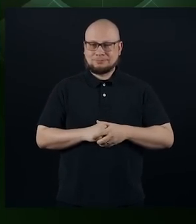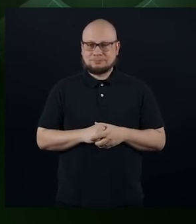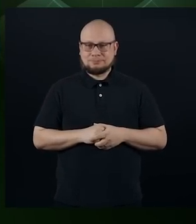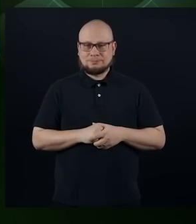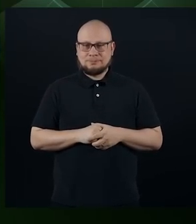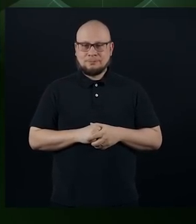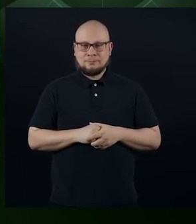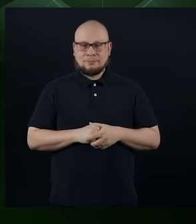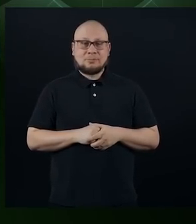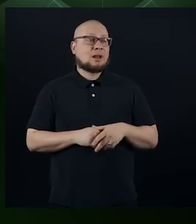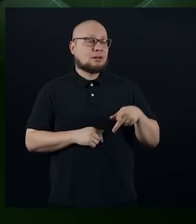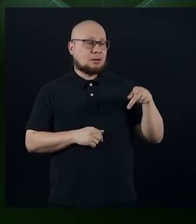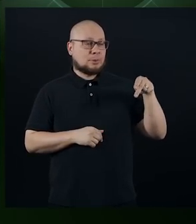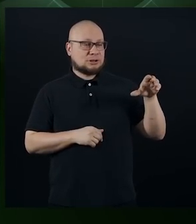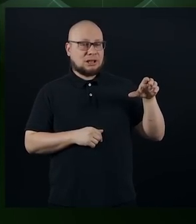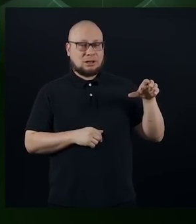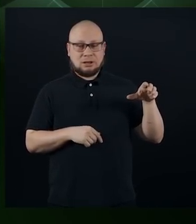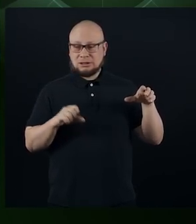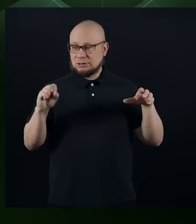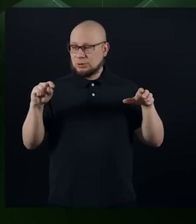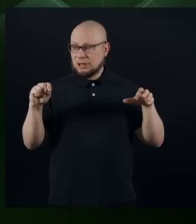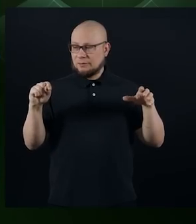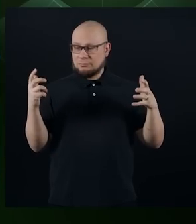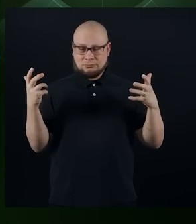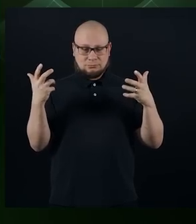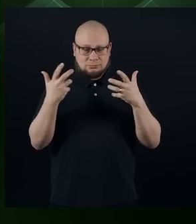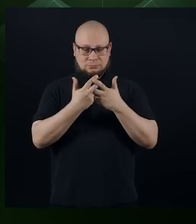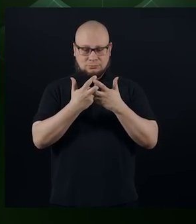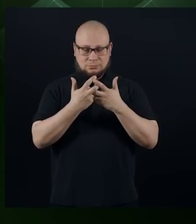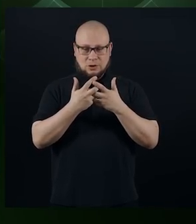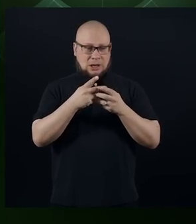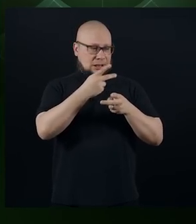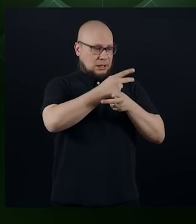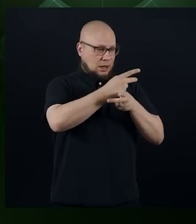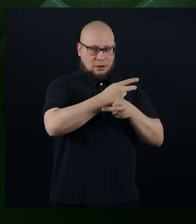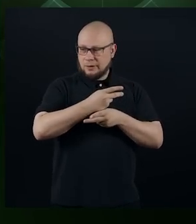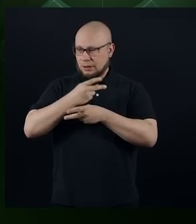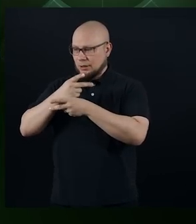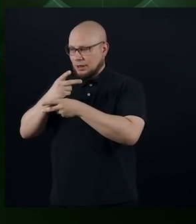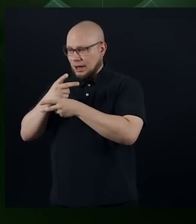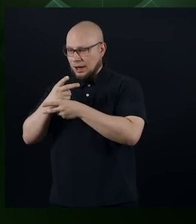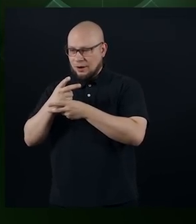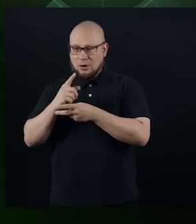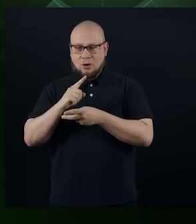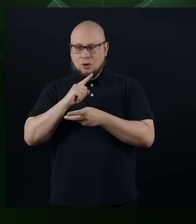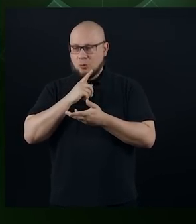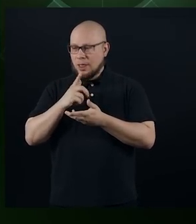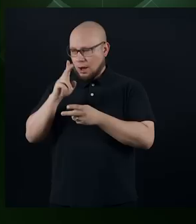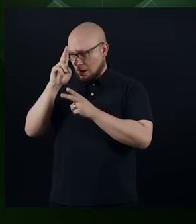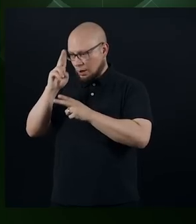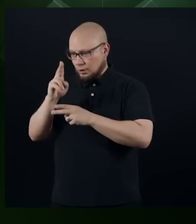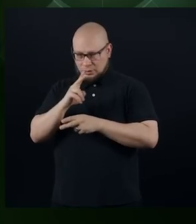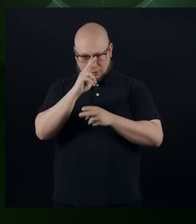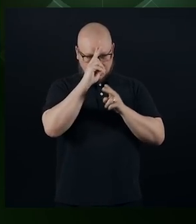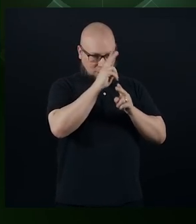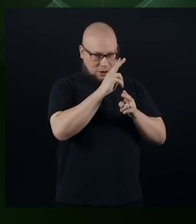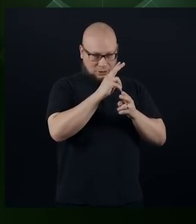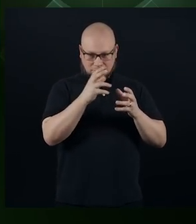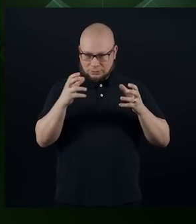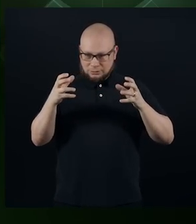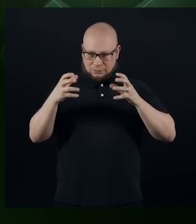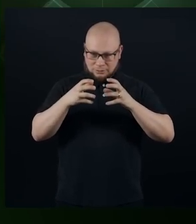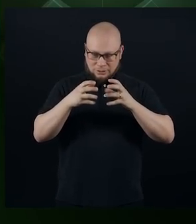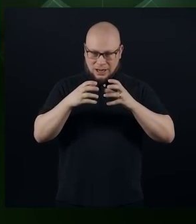of the Caribbean to the Sea of Thieves and seeing those things treated so well, and seeing them, you know, with such authenticity and getting